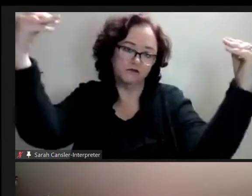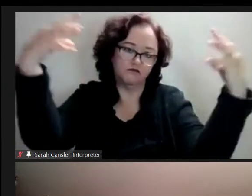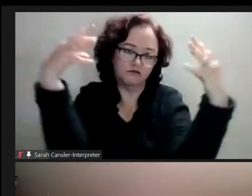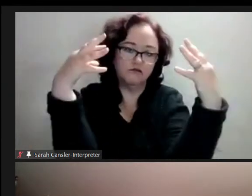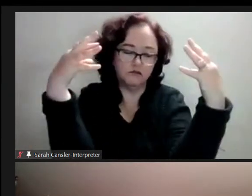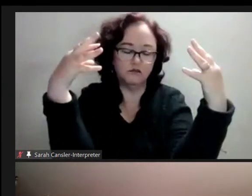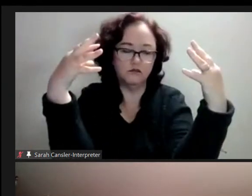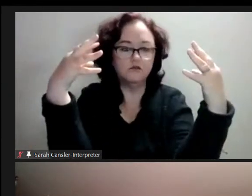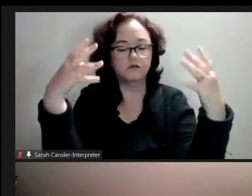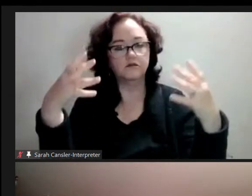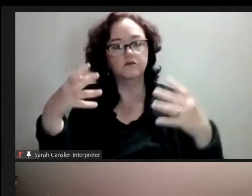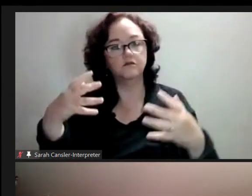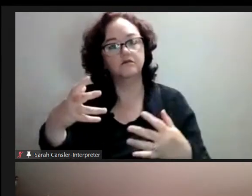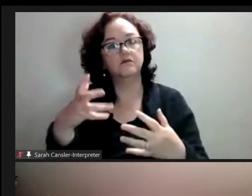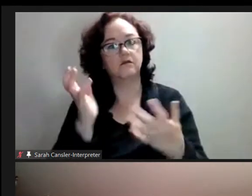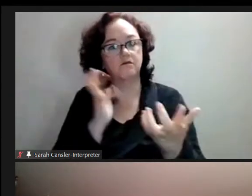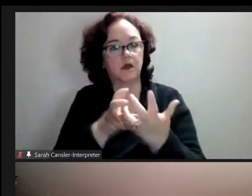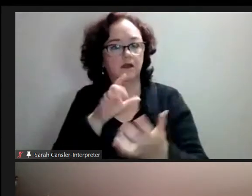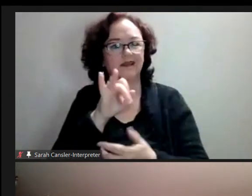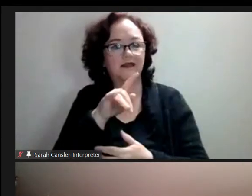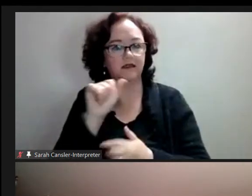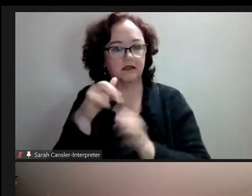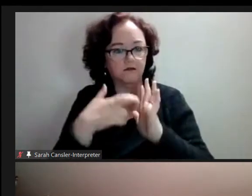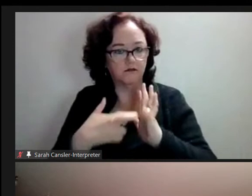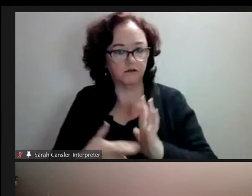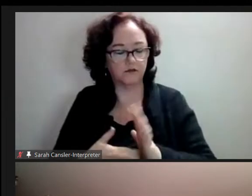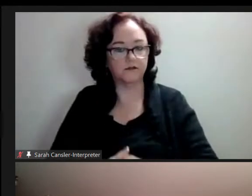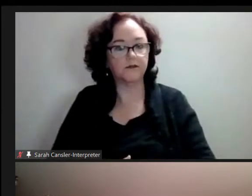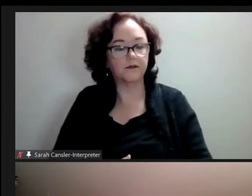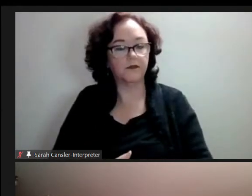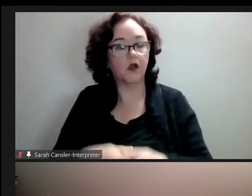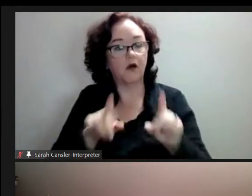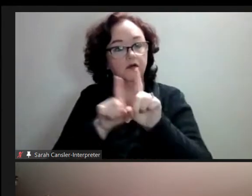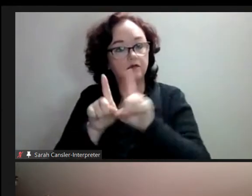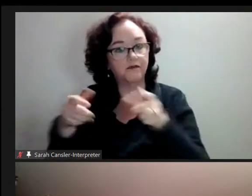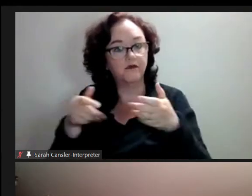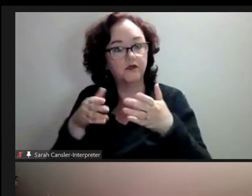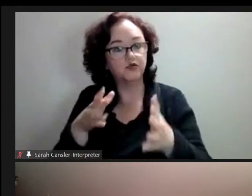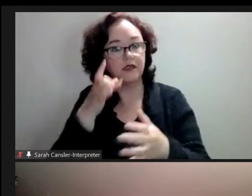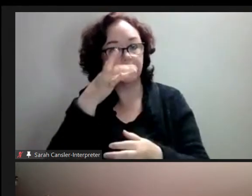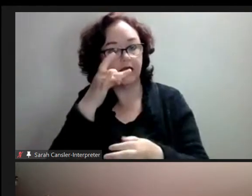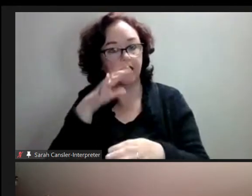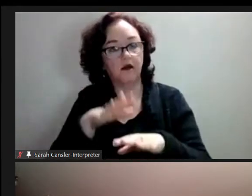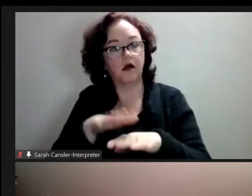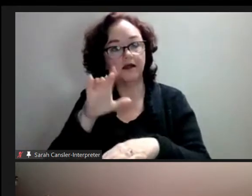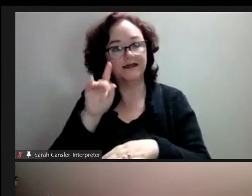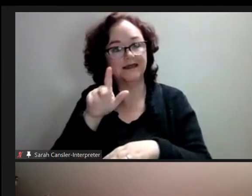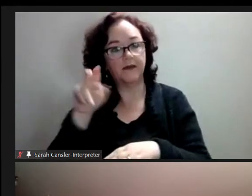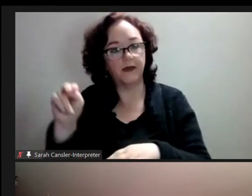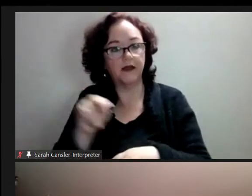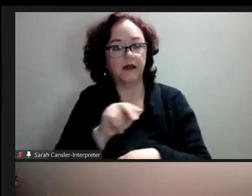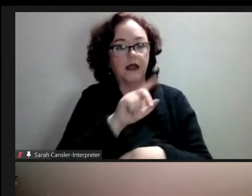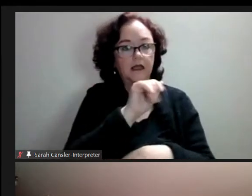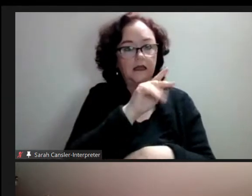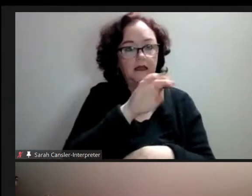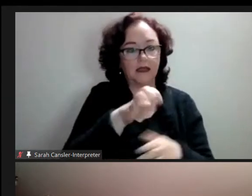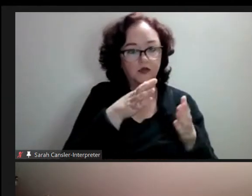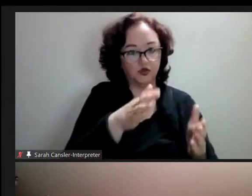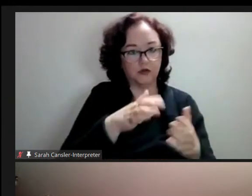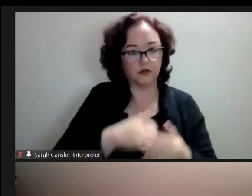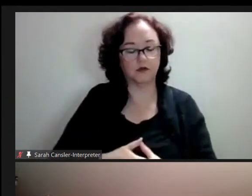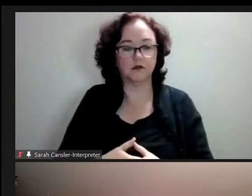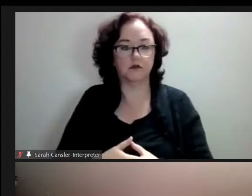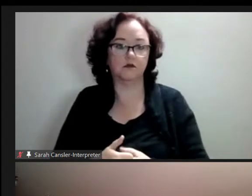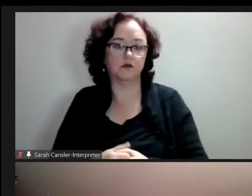CTA levels. And then there's street lighting along both Damon and Lake Street.